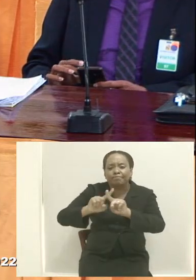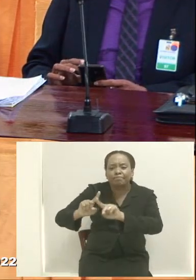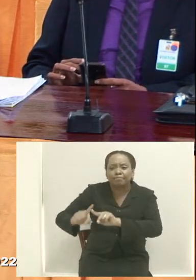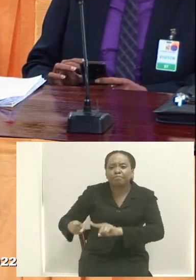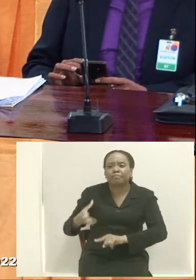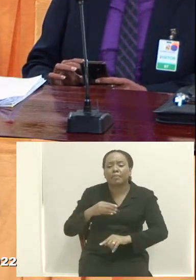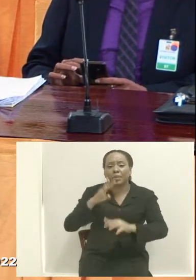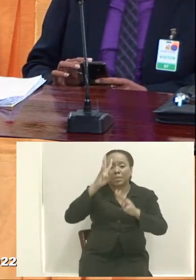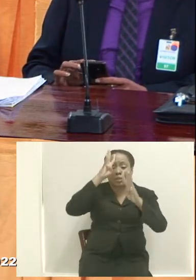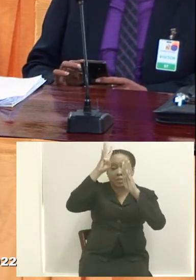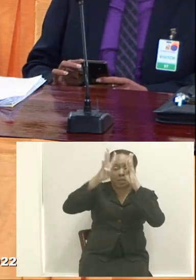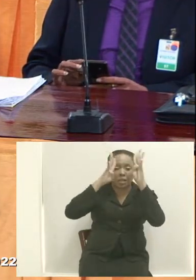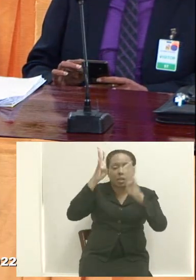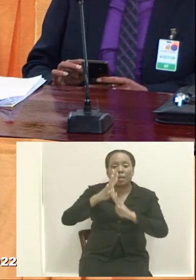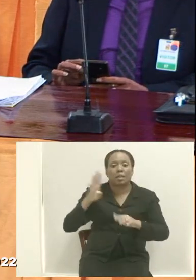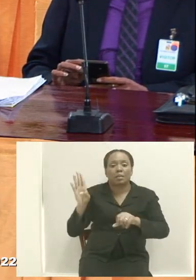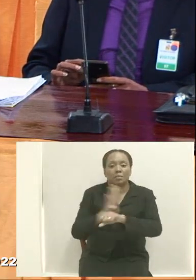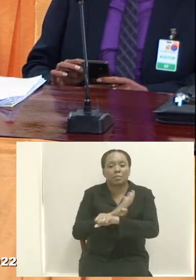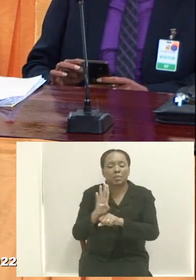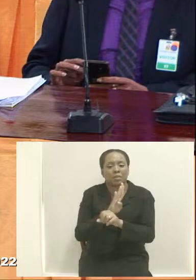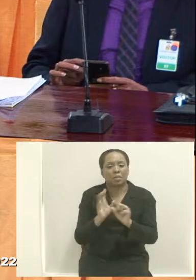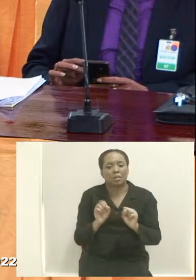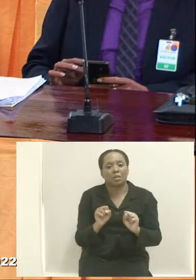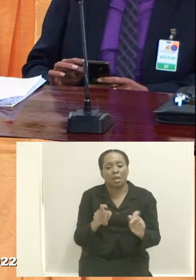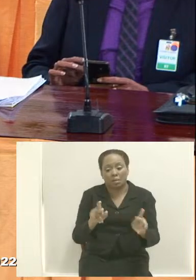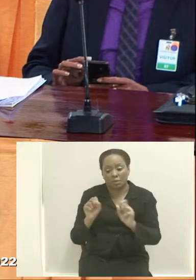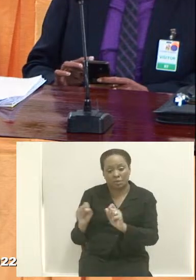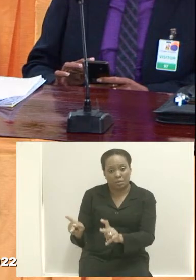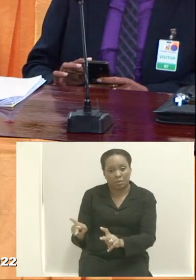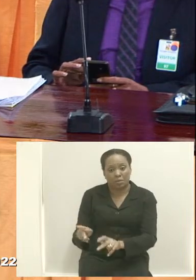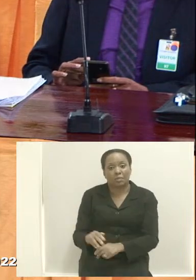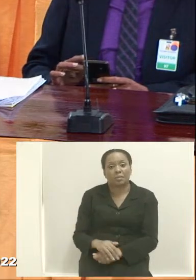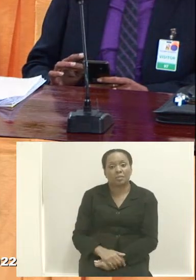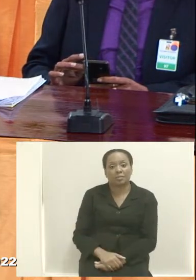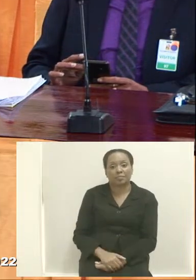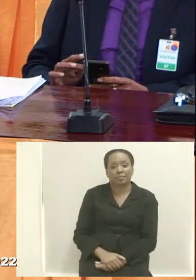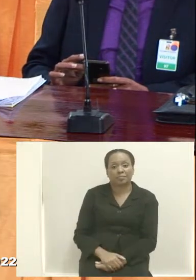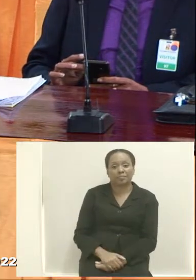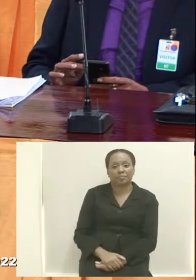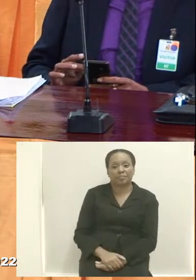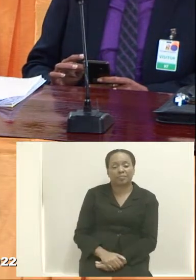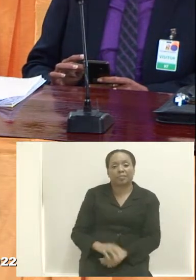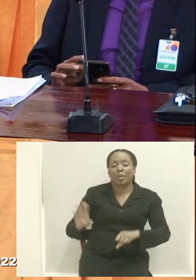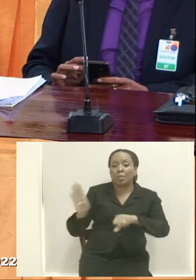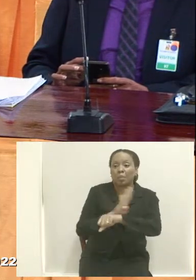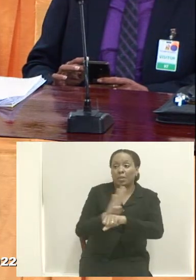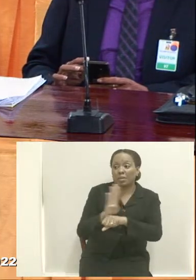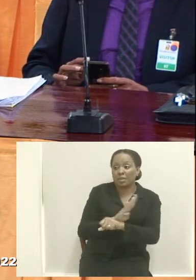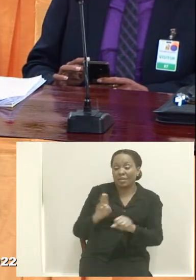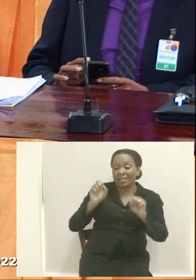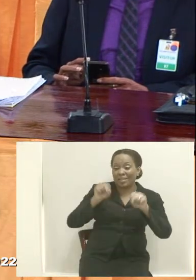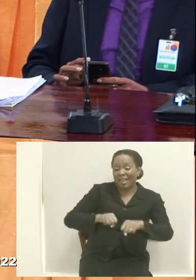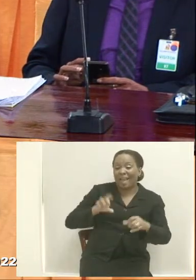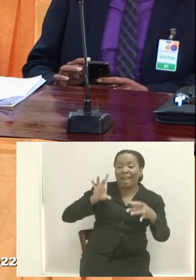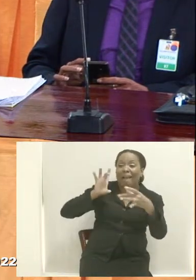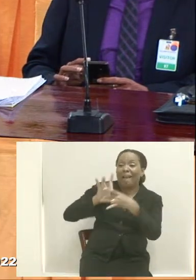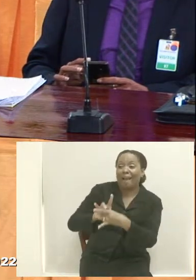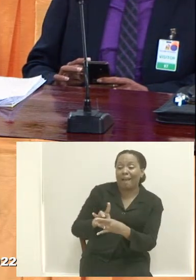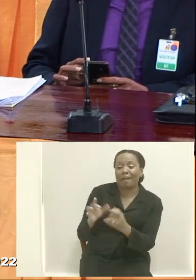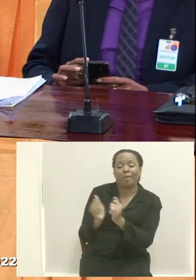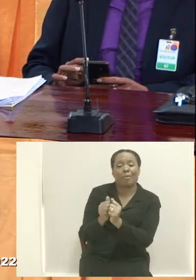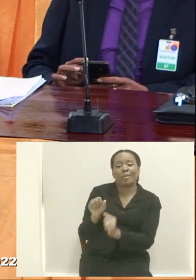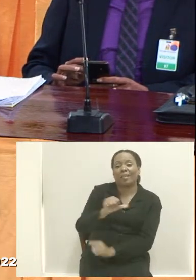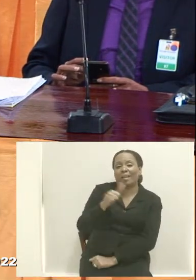which themselves can link to other existing sectors and can help strengthen those sectors as well.